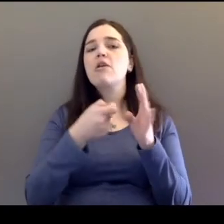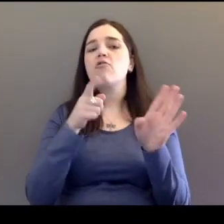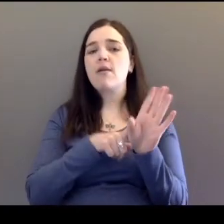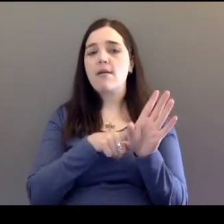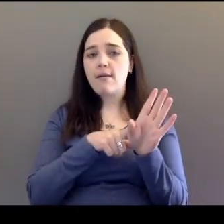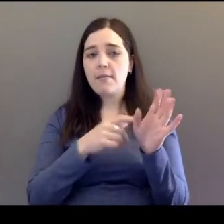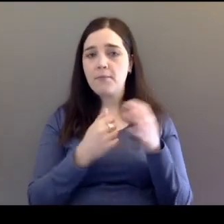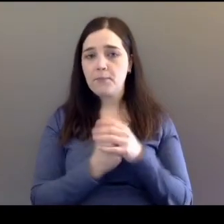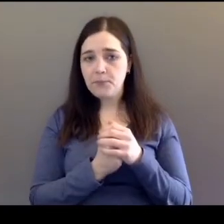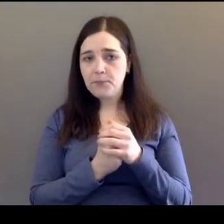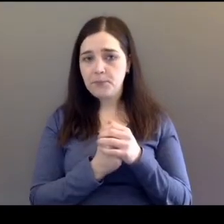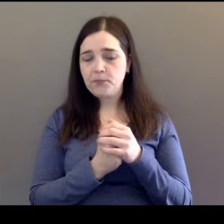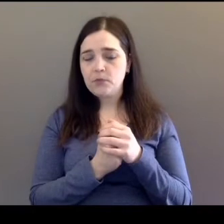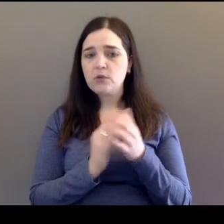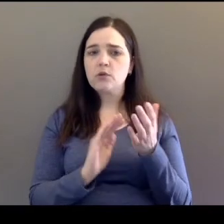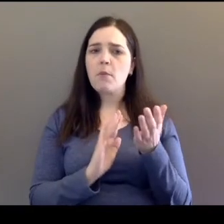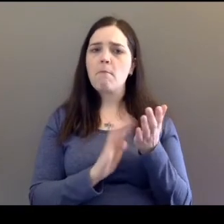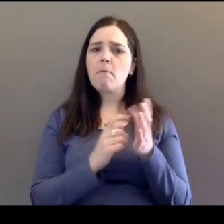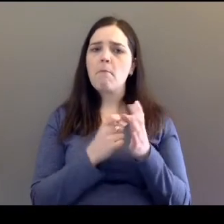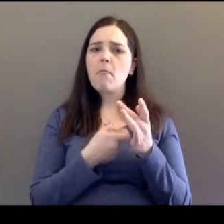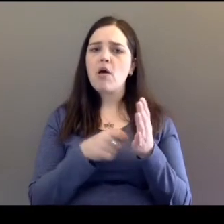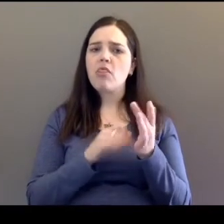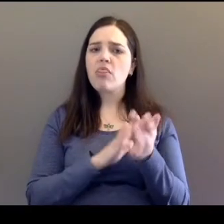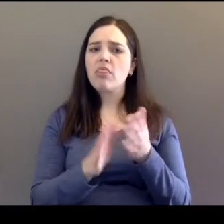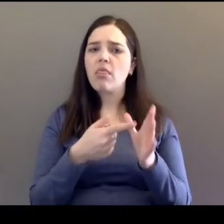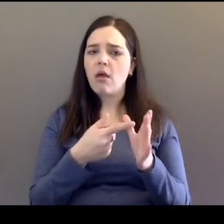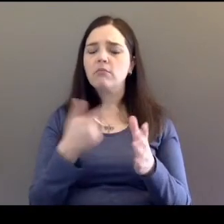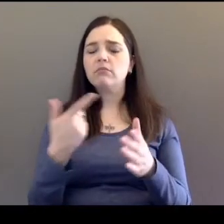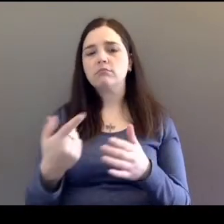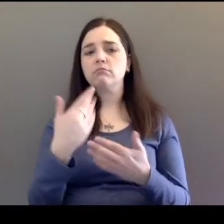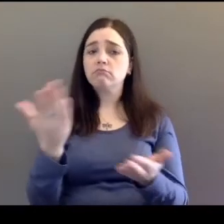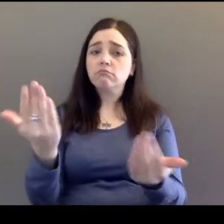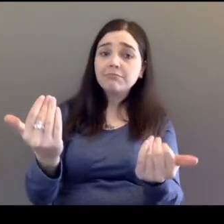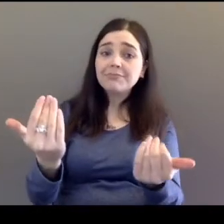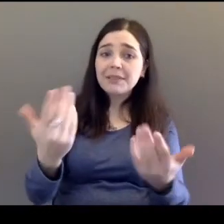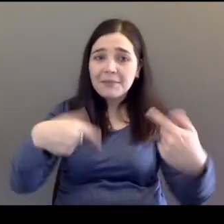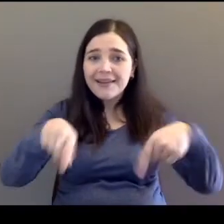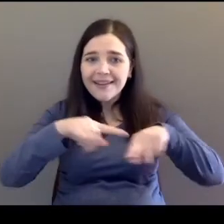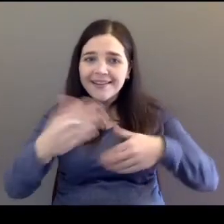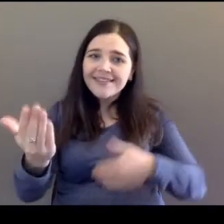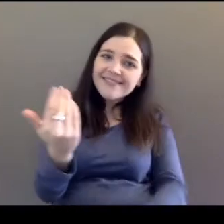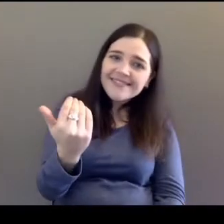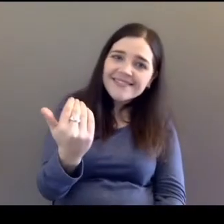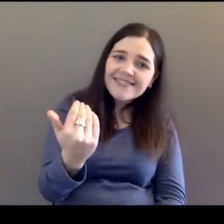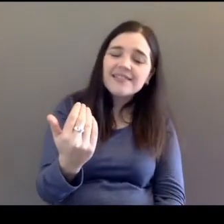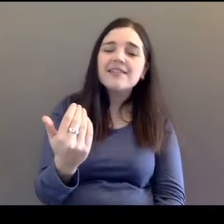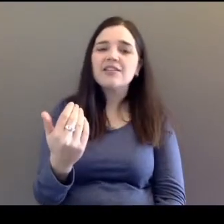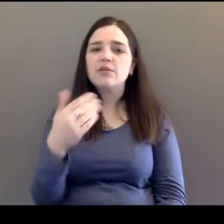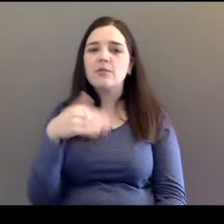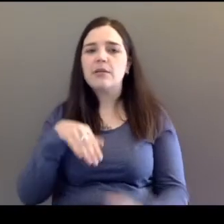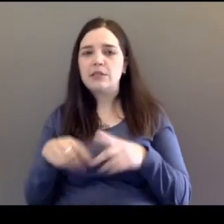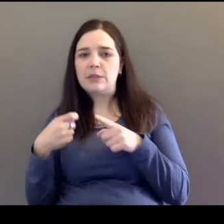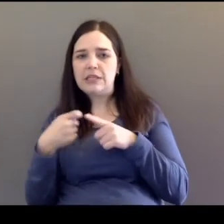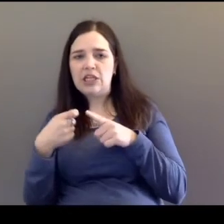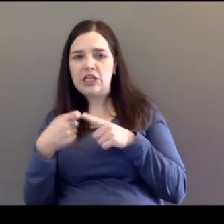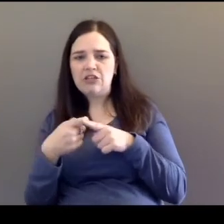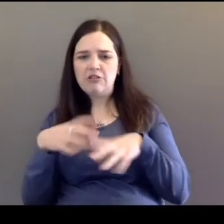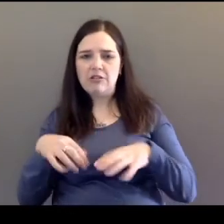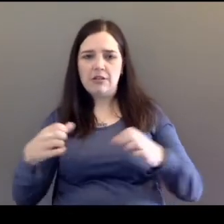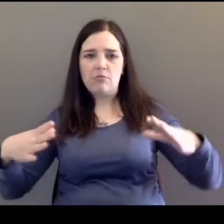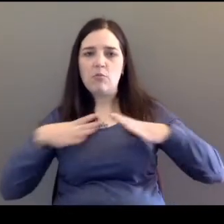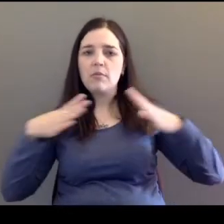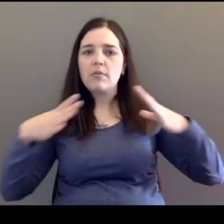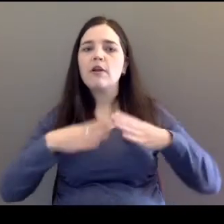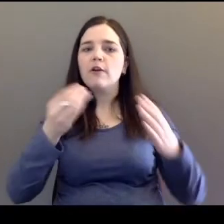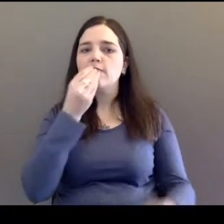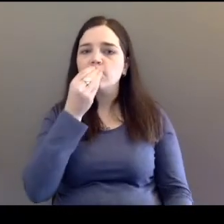And there, Martha invites Him in, and Martha does what many hostesses would do. She went into the back of the kitchen and she began to prepare the